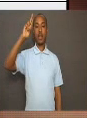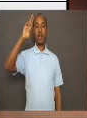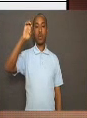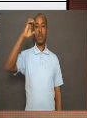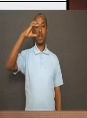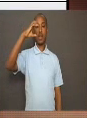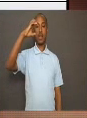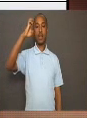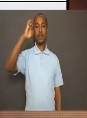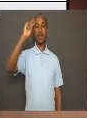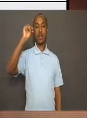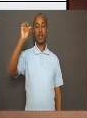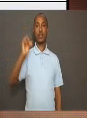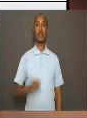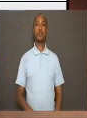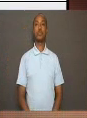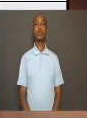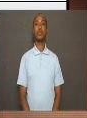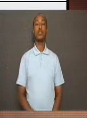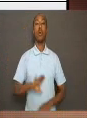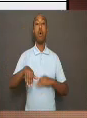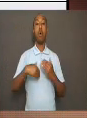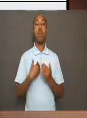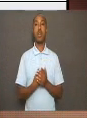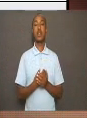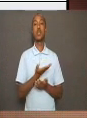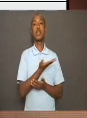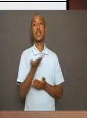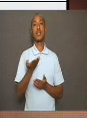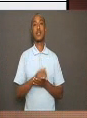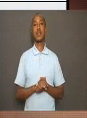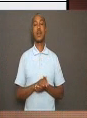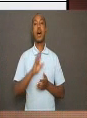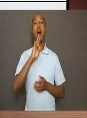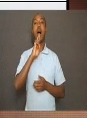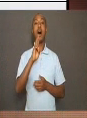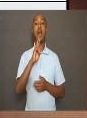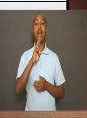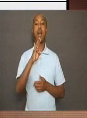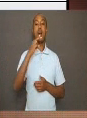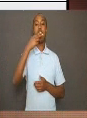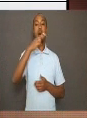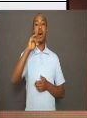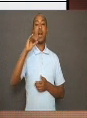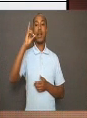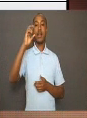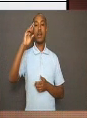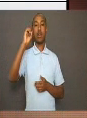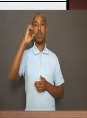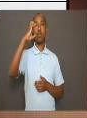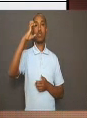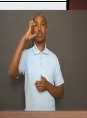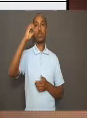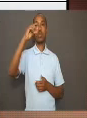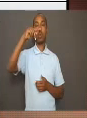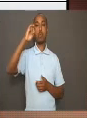to note that while all deliquescent substances are hygroscopic, not